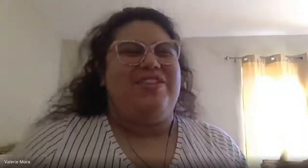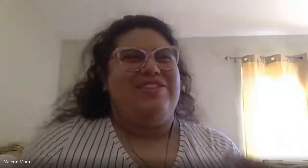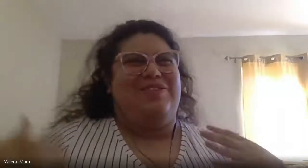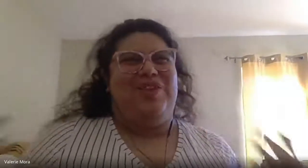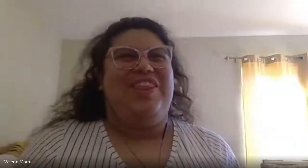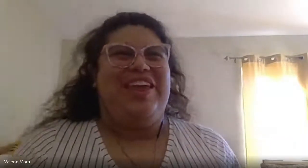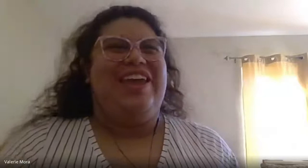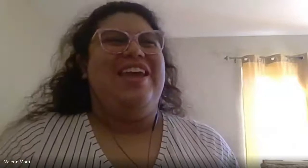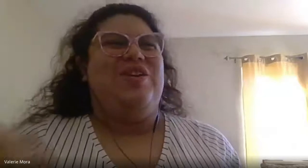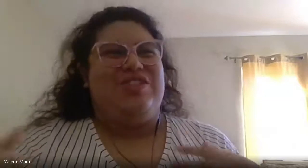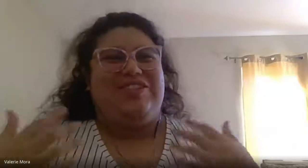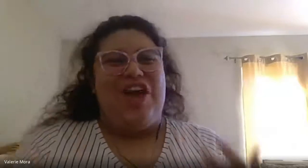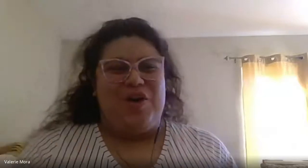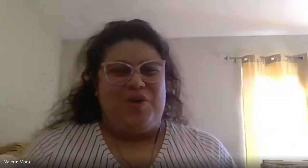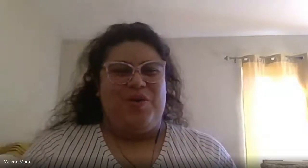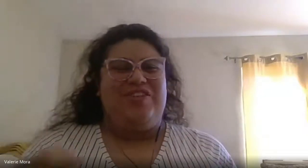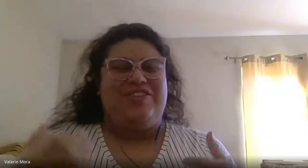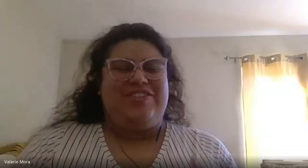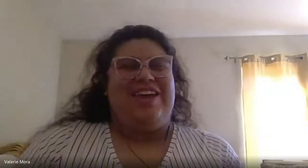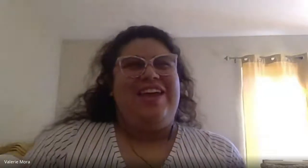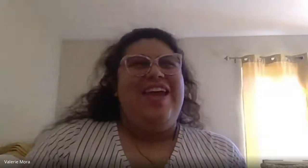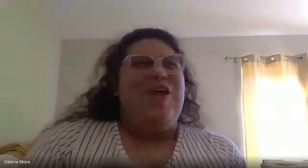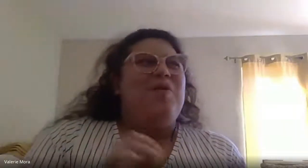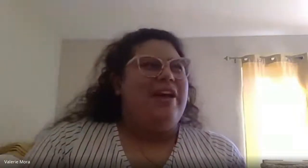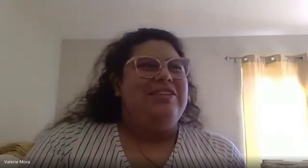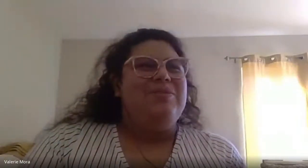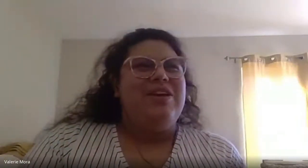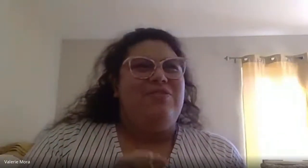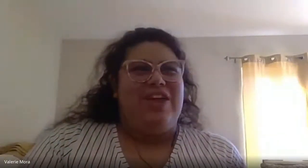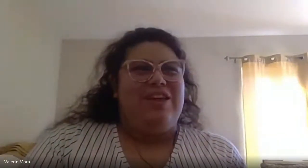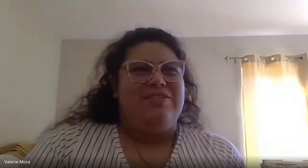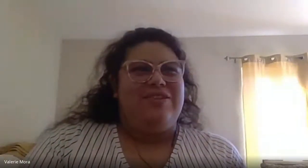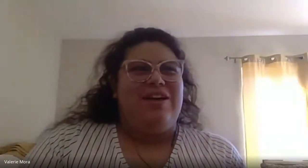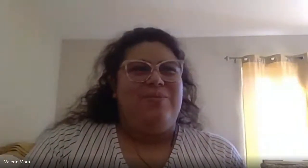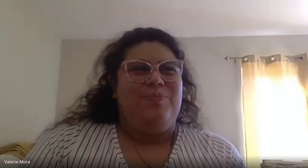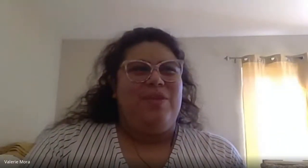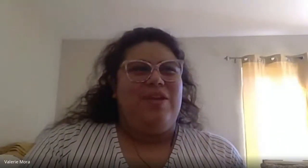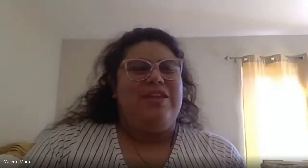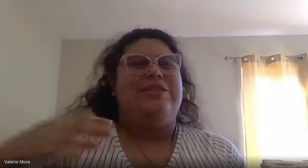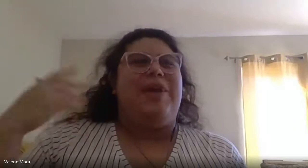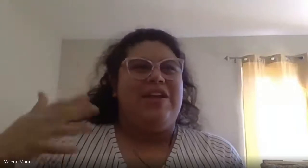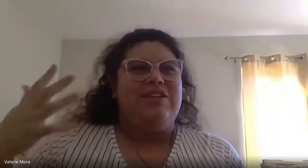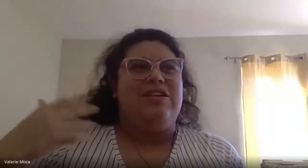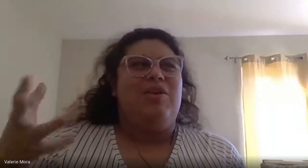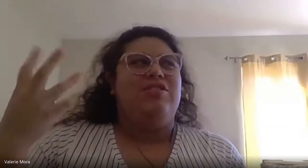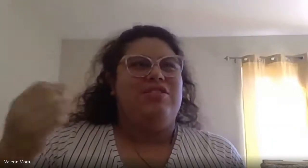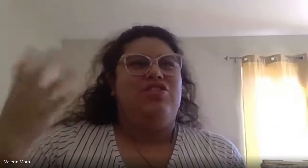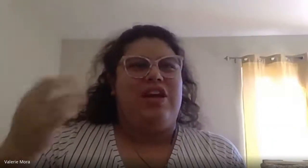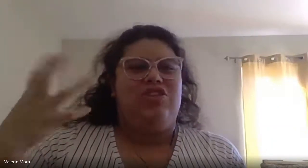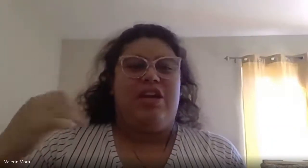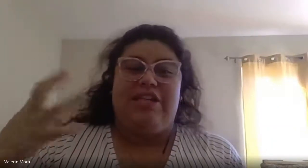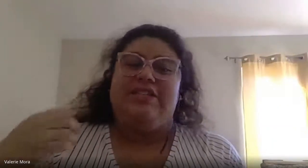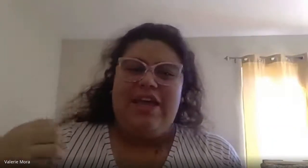like, well, it's just a feeling, you just know, you understand. It reminds me of things in Spanish that I'm